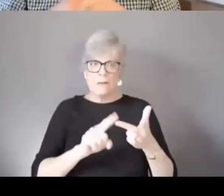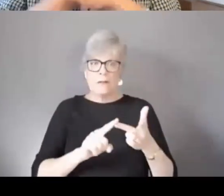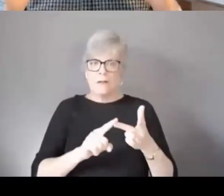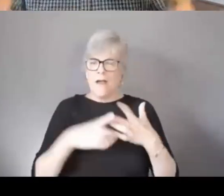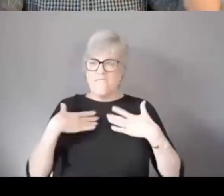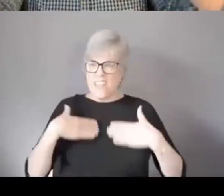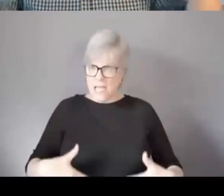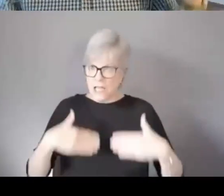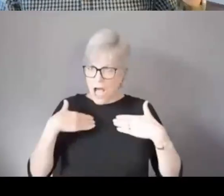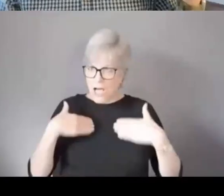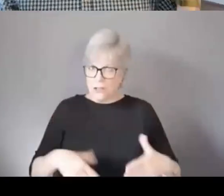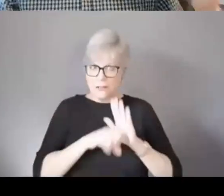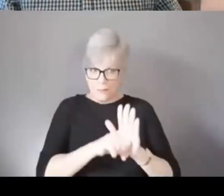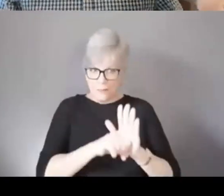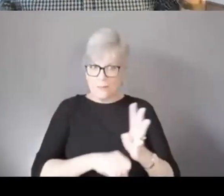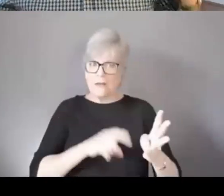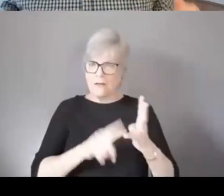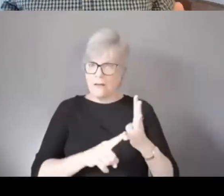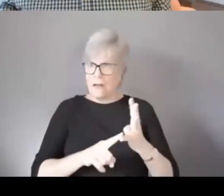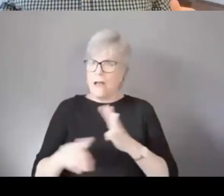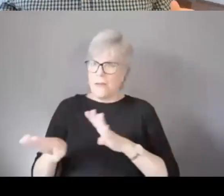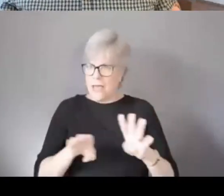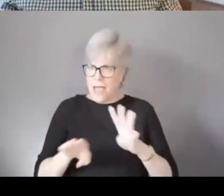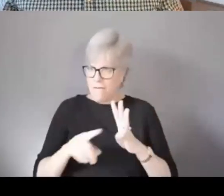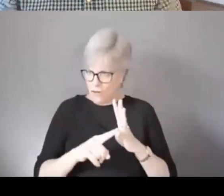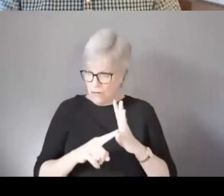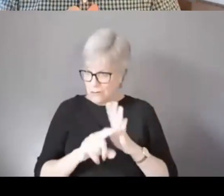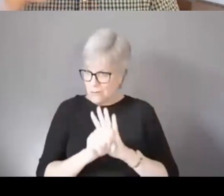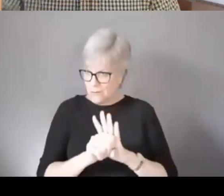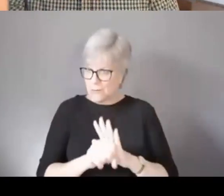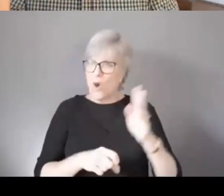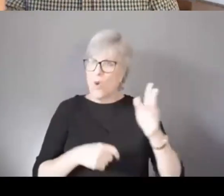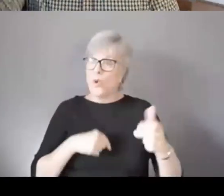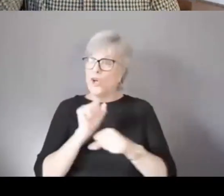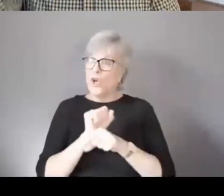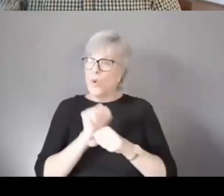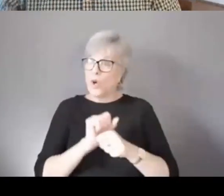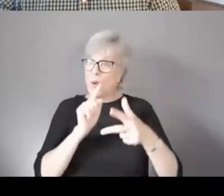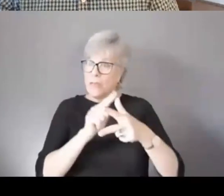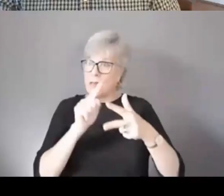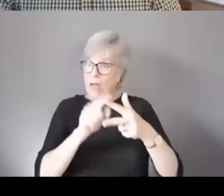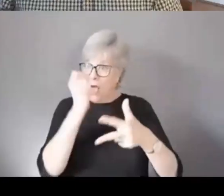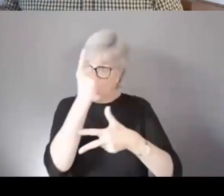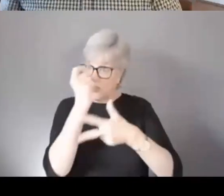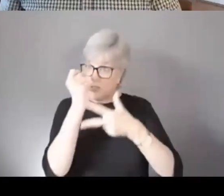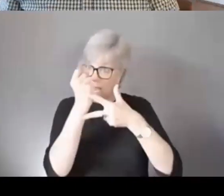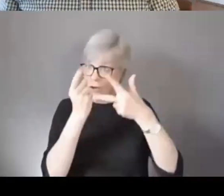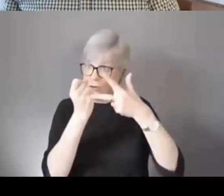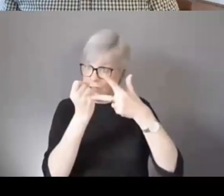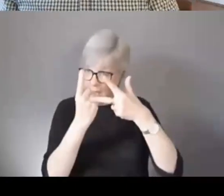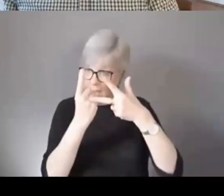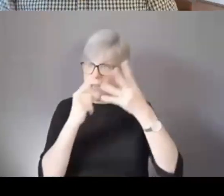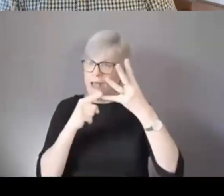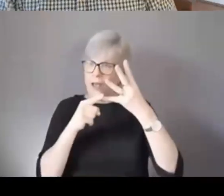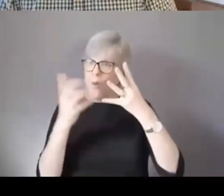going to work today to understand the first three so we can impact the last one. Okay? How I want you to think about it. We're understanding the first three so we can impact